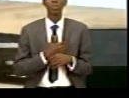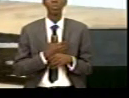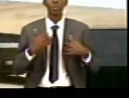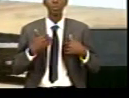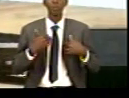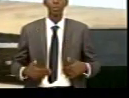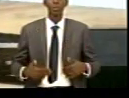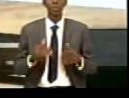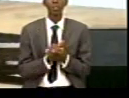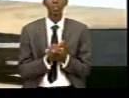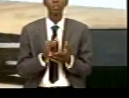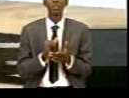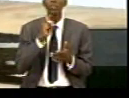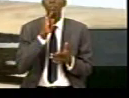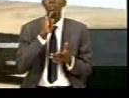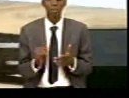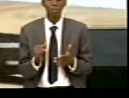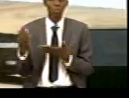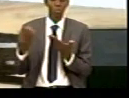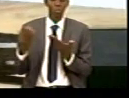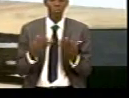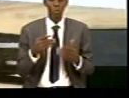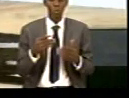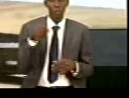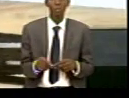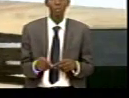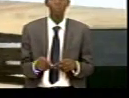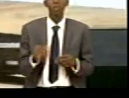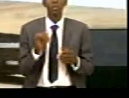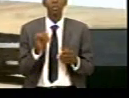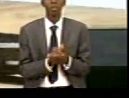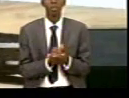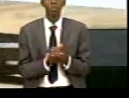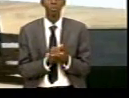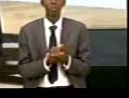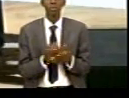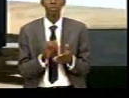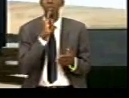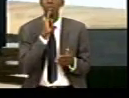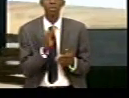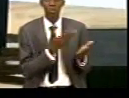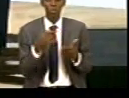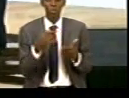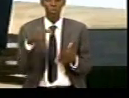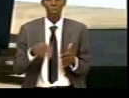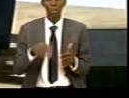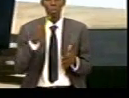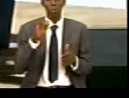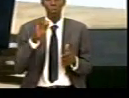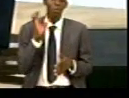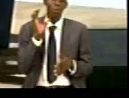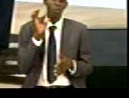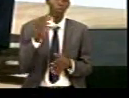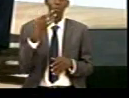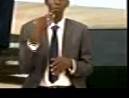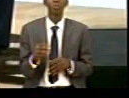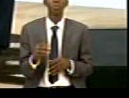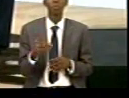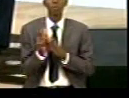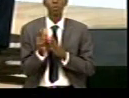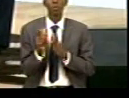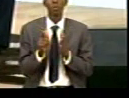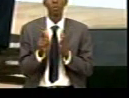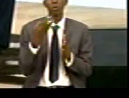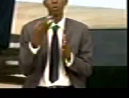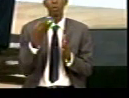down, that is dragged down, that is being pulled down by the force of gravity. The Lord himself, as he comes